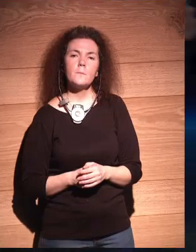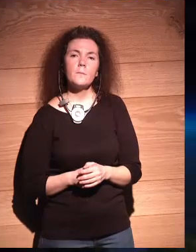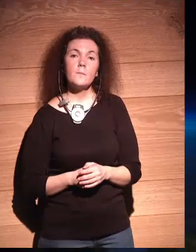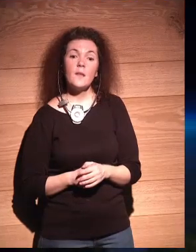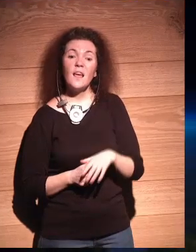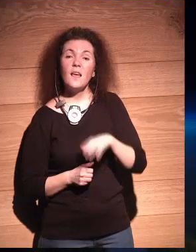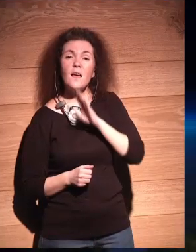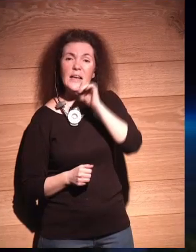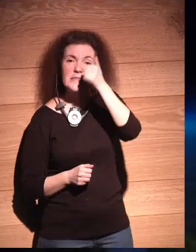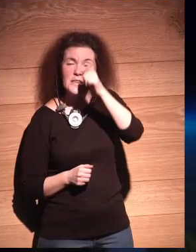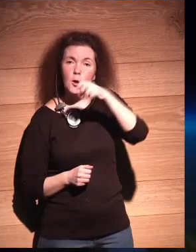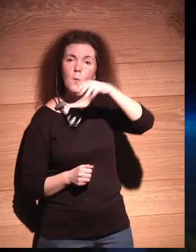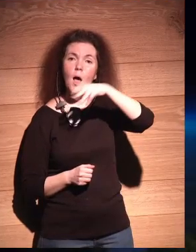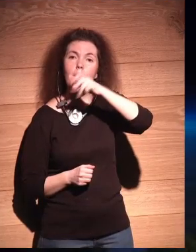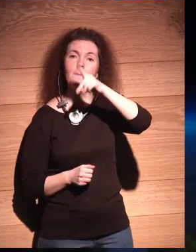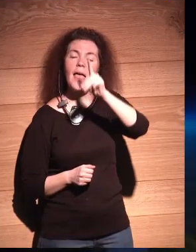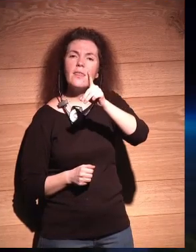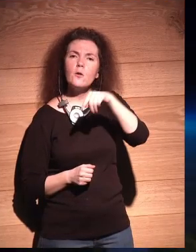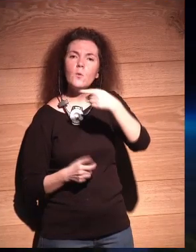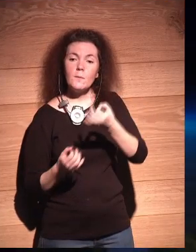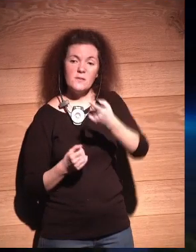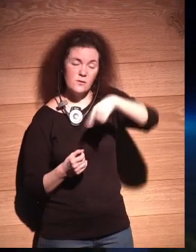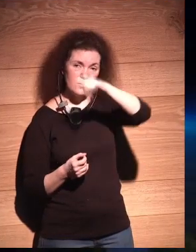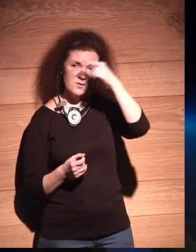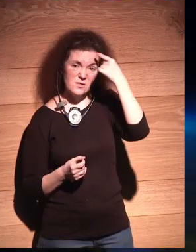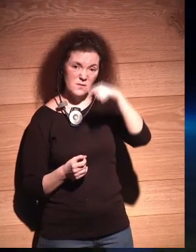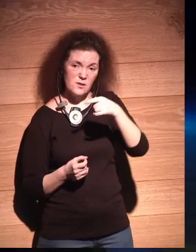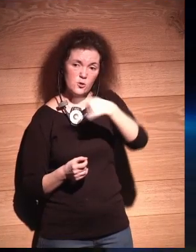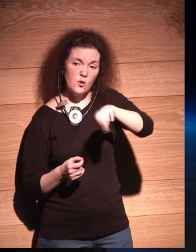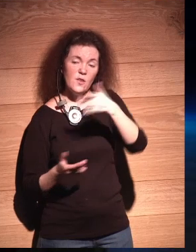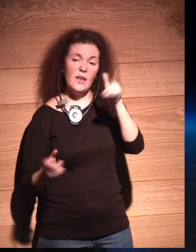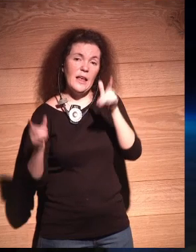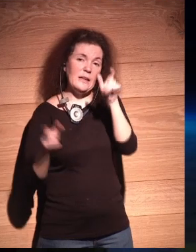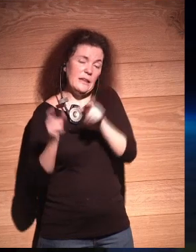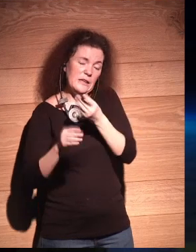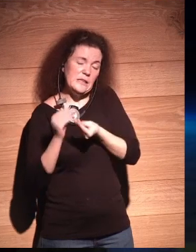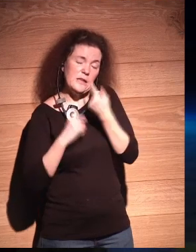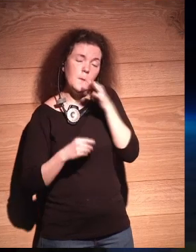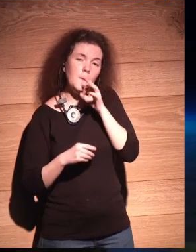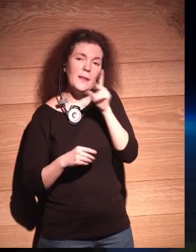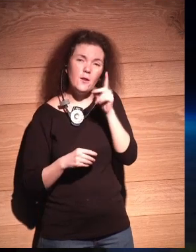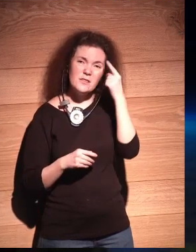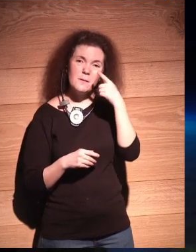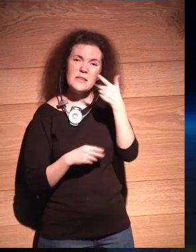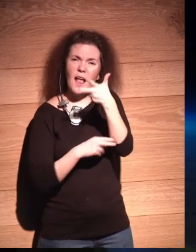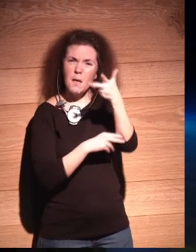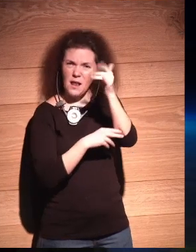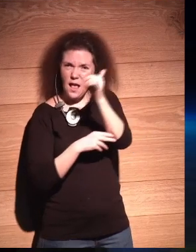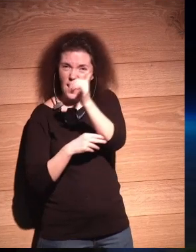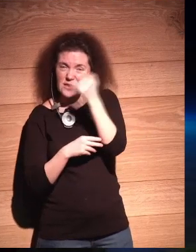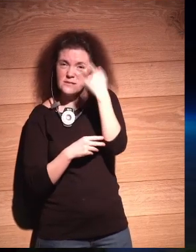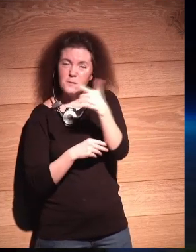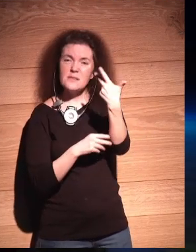you're a 21st century person, you know where all the cameras are. If you're in somewhere, you know, oh, there's one up there, there's one up there, there's one down